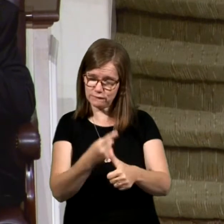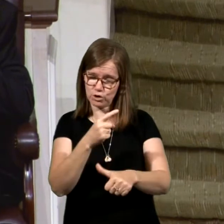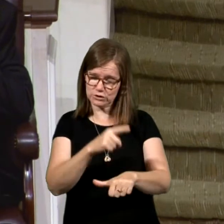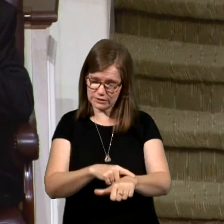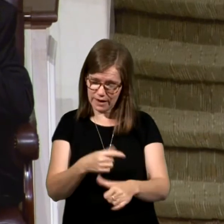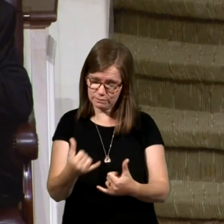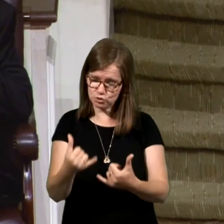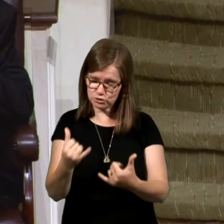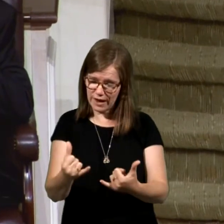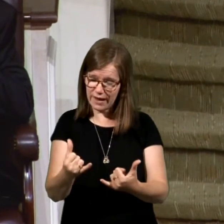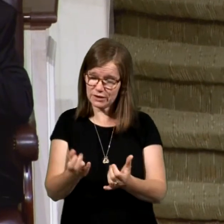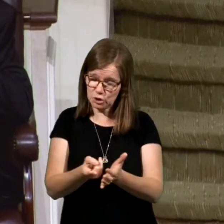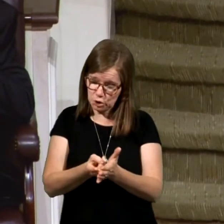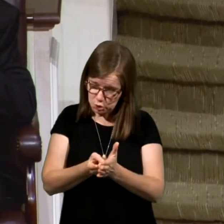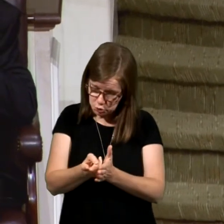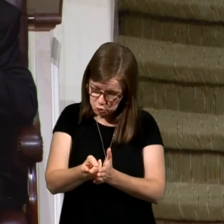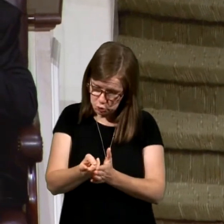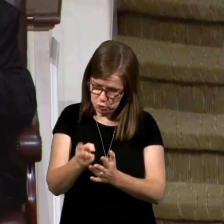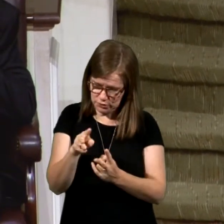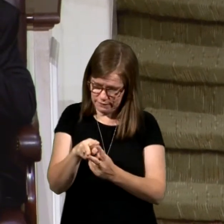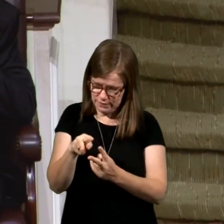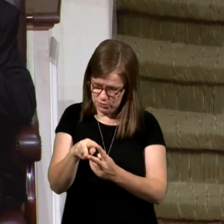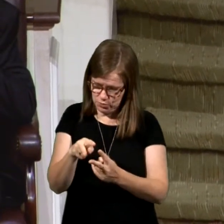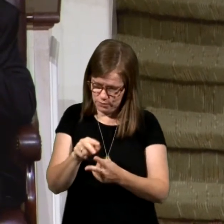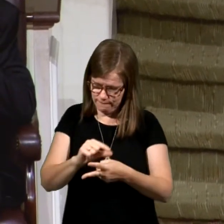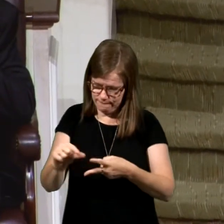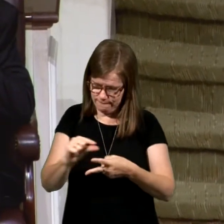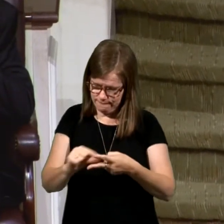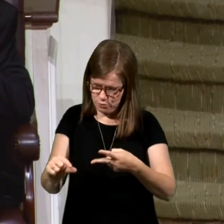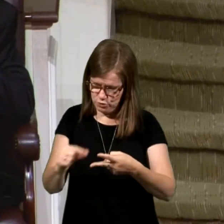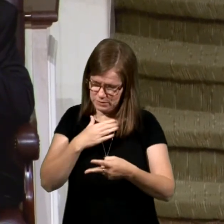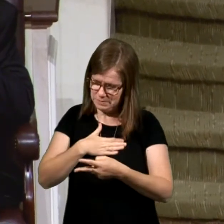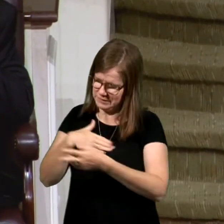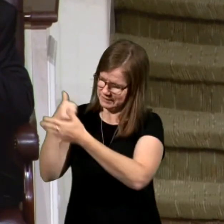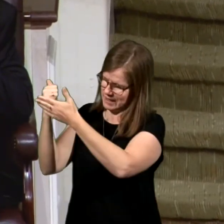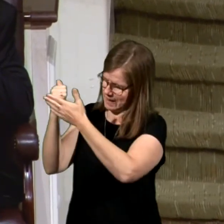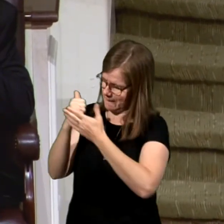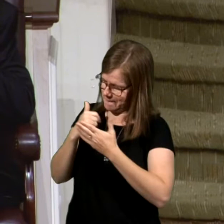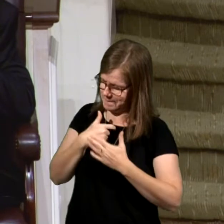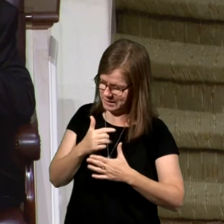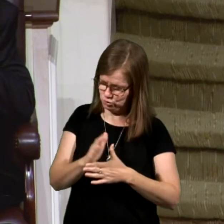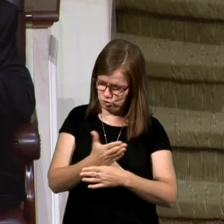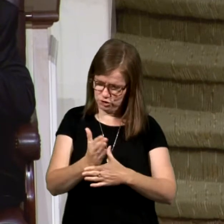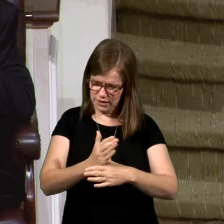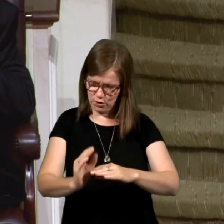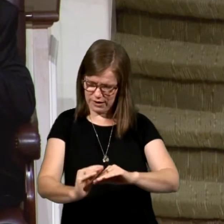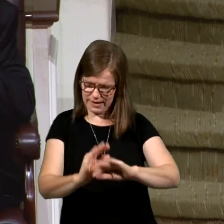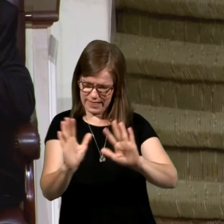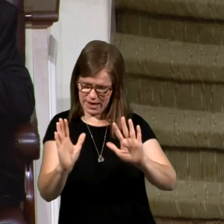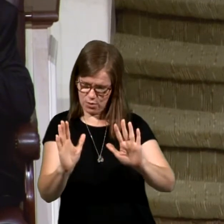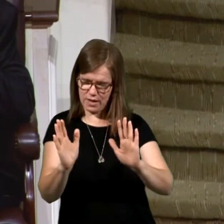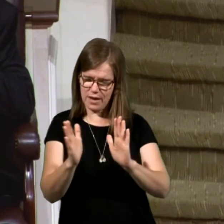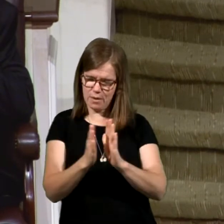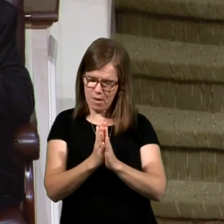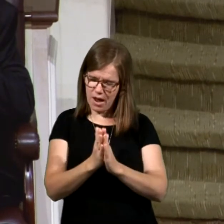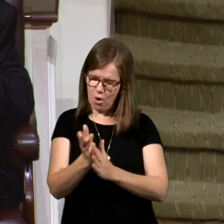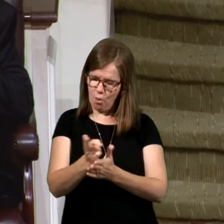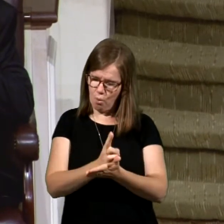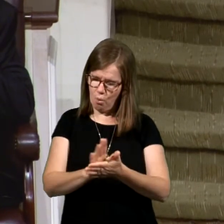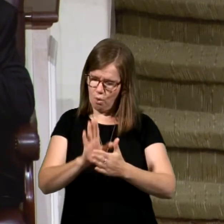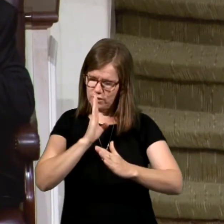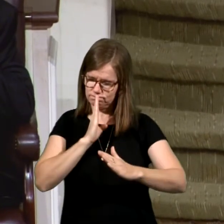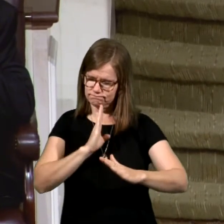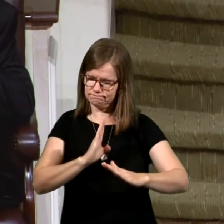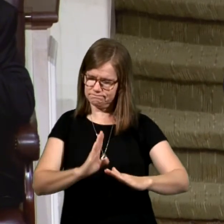today, the truth of these two verses of the Scripture. Please help me to share it in clarity. I pray you would put a holy hush about the